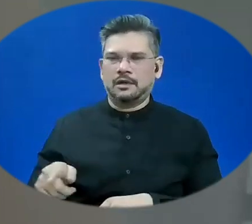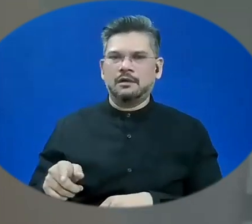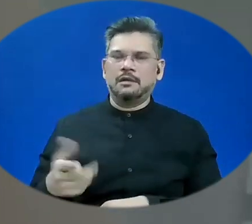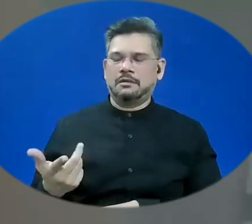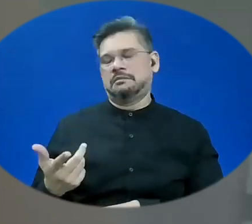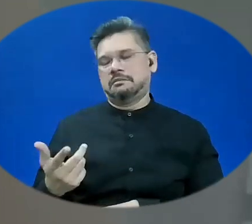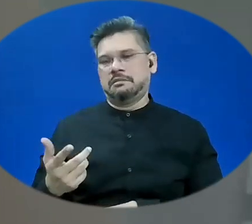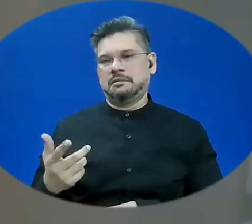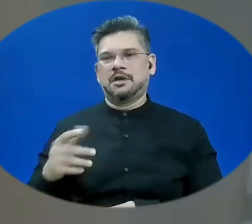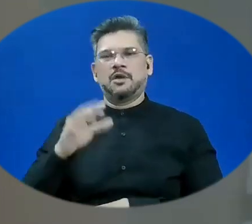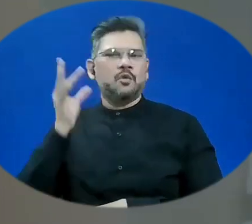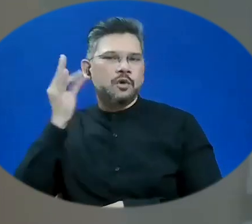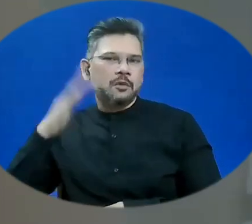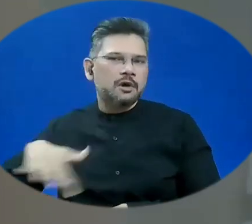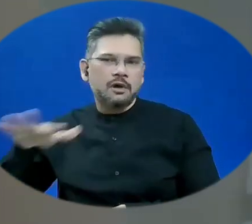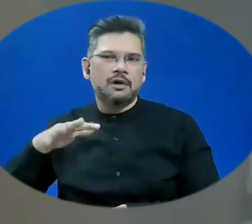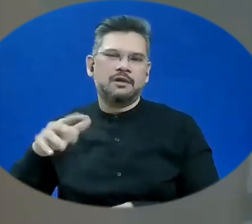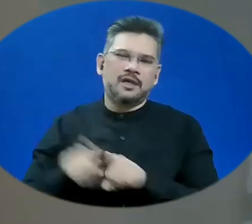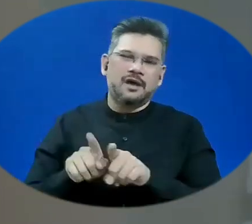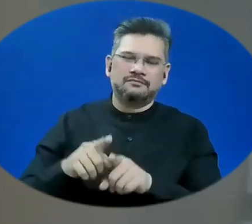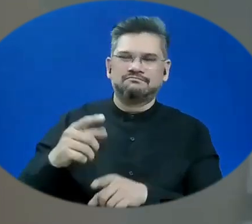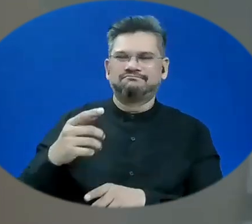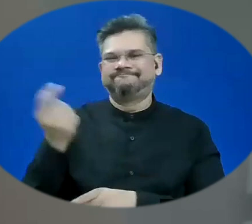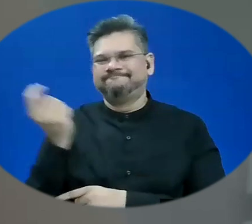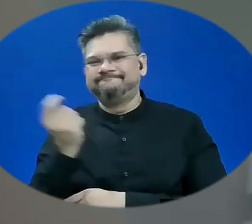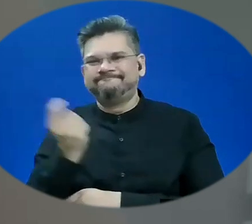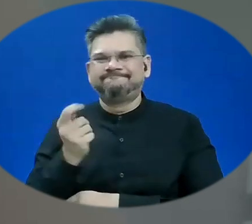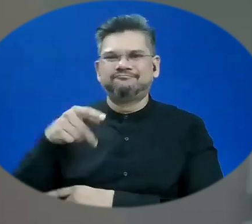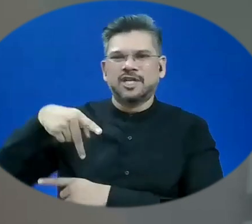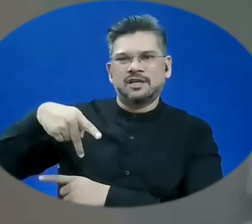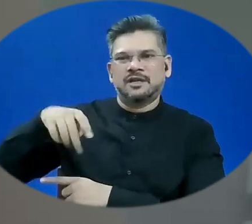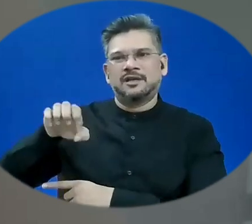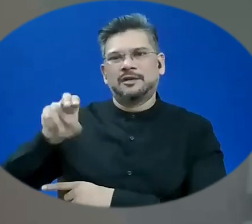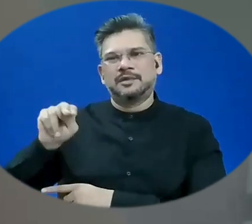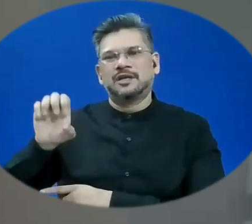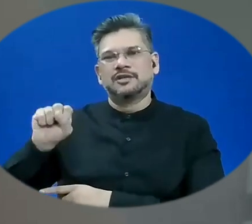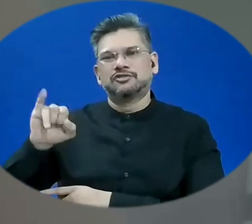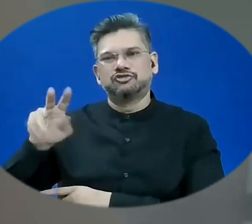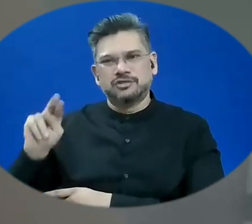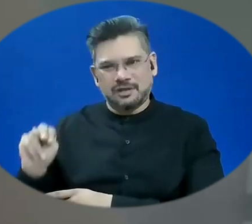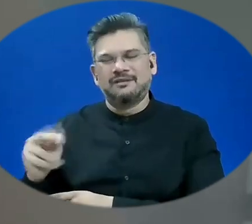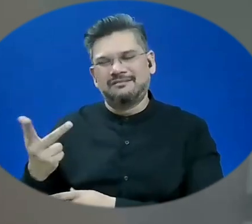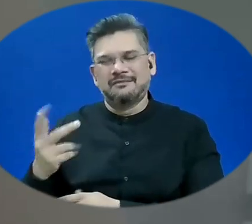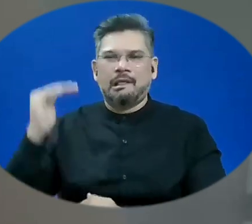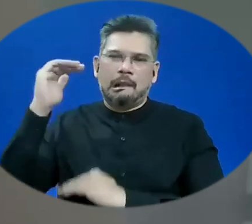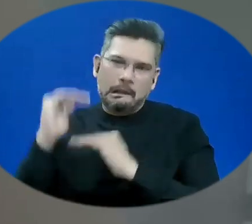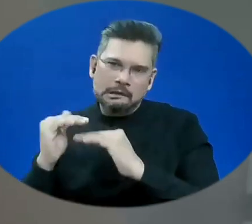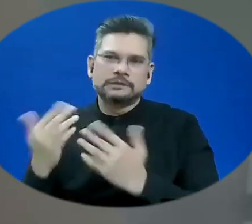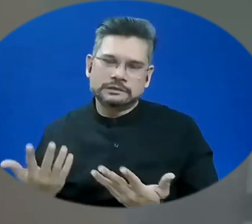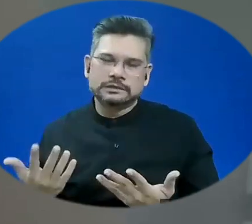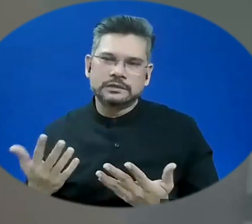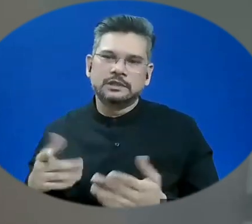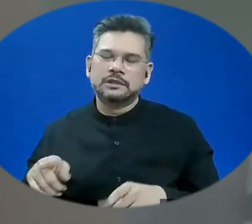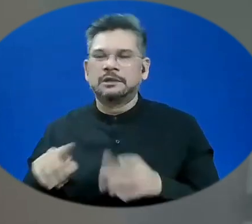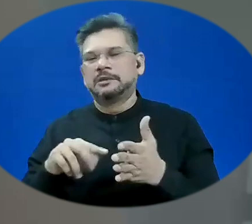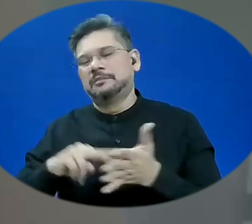So we're talking about pension gap, which we observe in the whole OECD area. And in general, they are at higher risk of